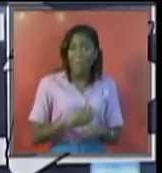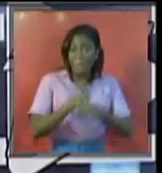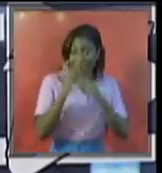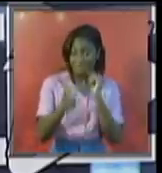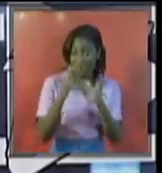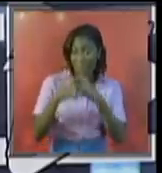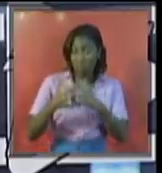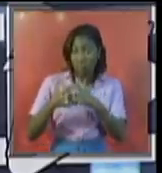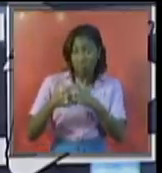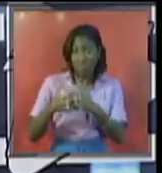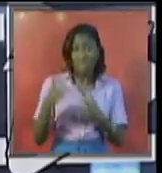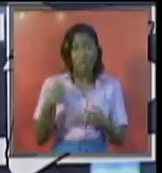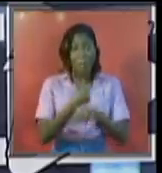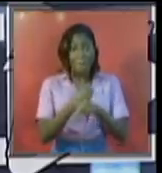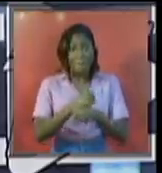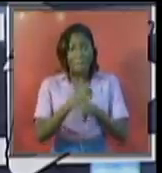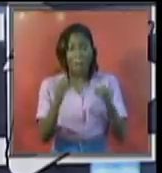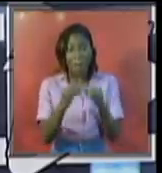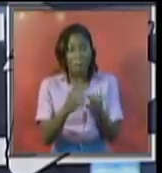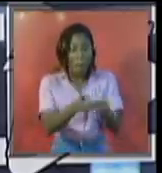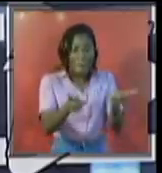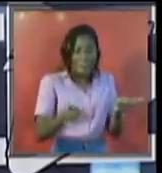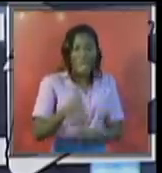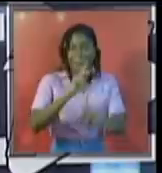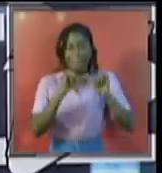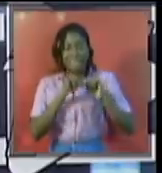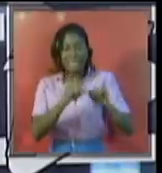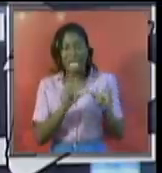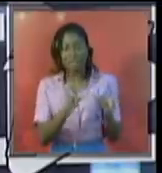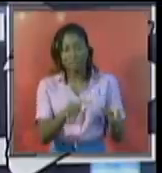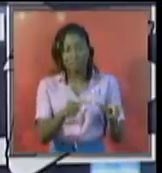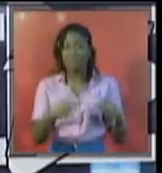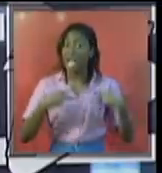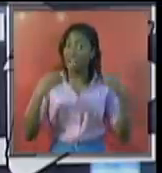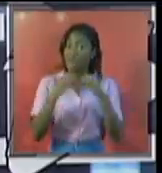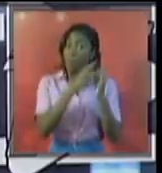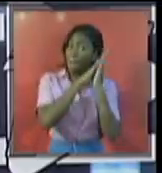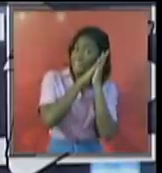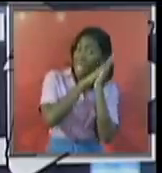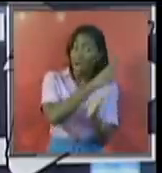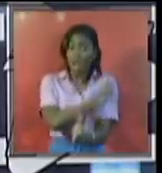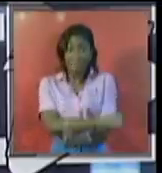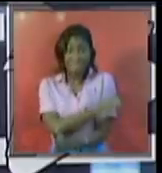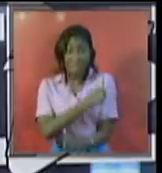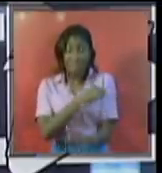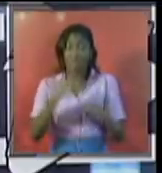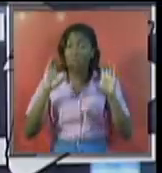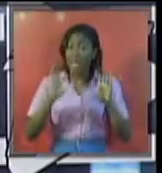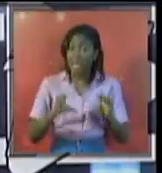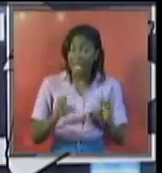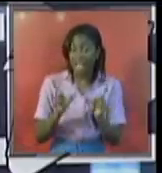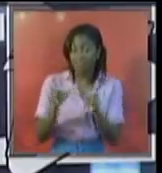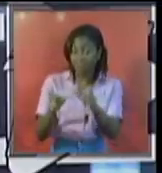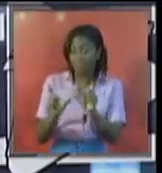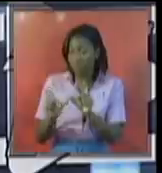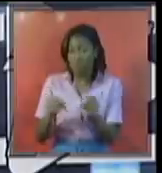isolation and for provision of clinical care. So we have more hospital beds. We have more ability to put persons into